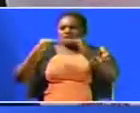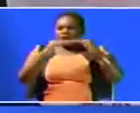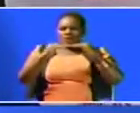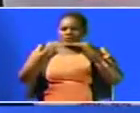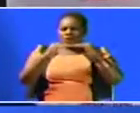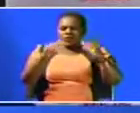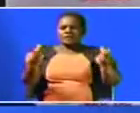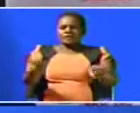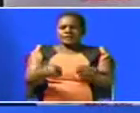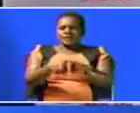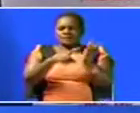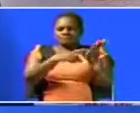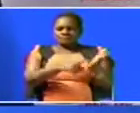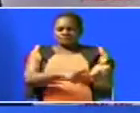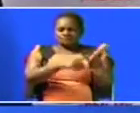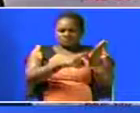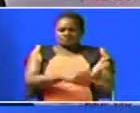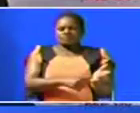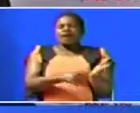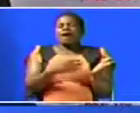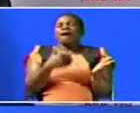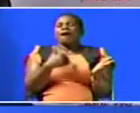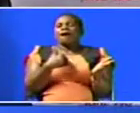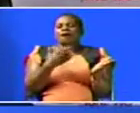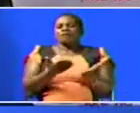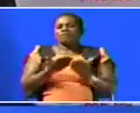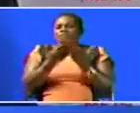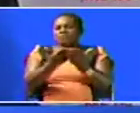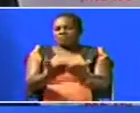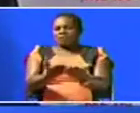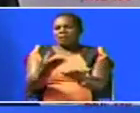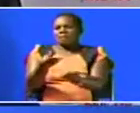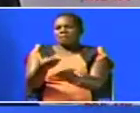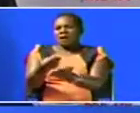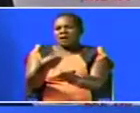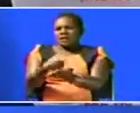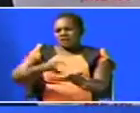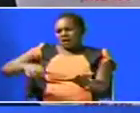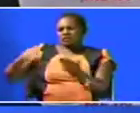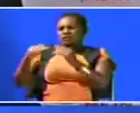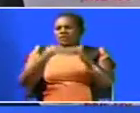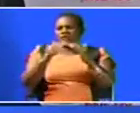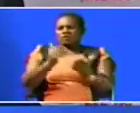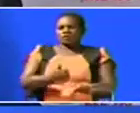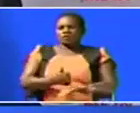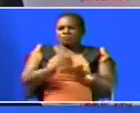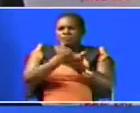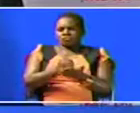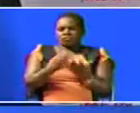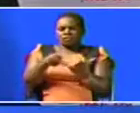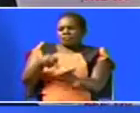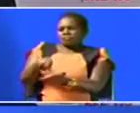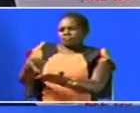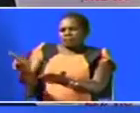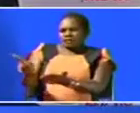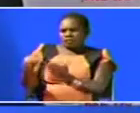and we have also emphasized that we have made provisions. Money is at the county level to facilitate the payments